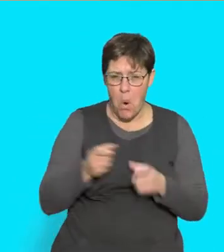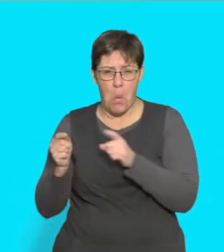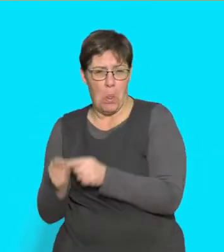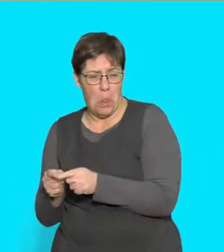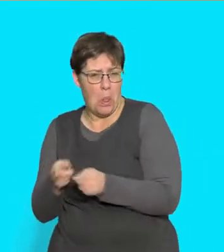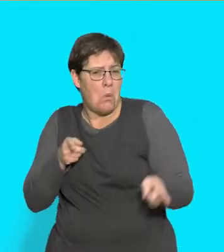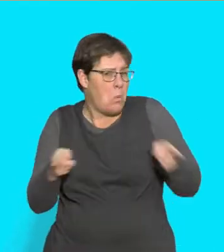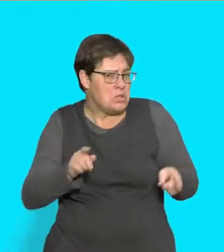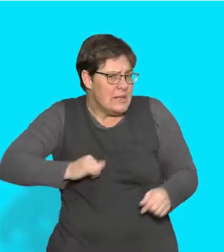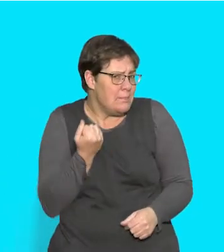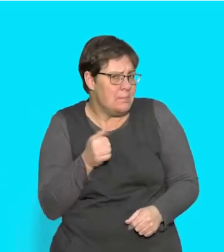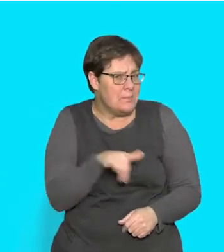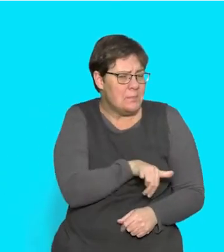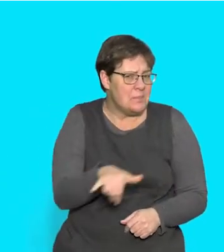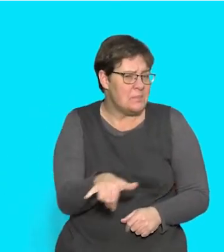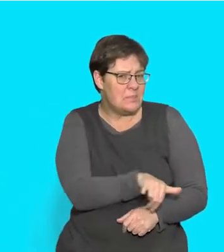little fish?